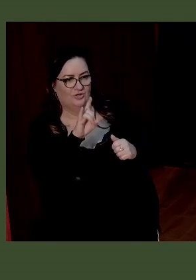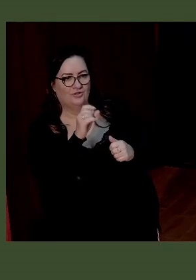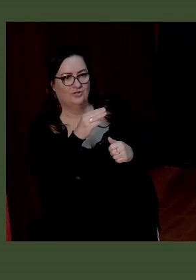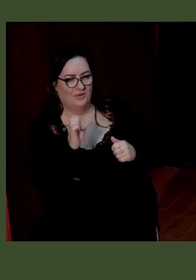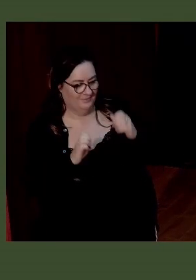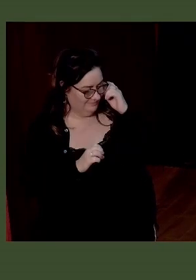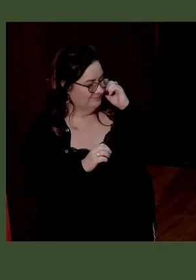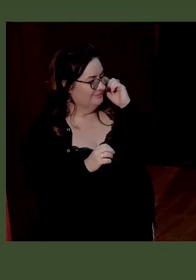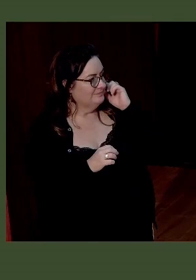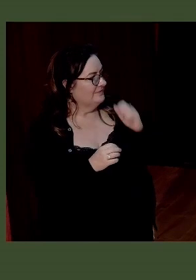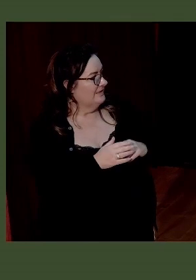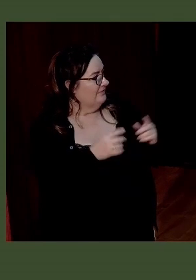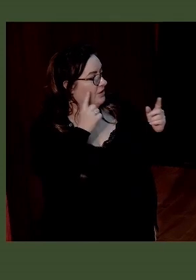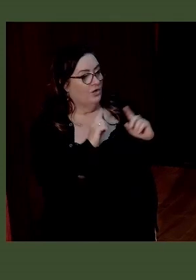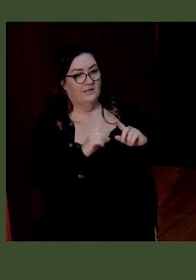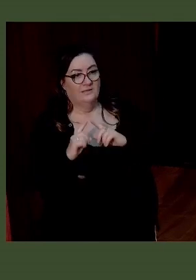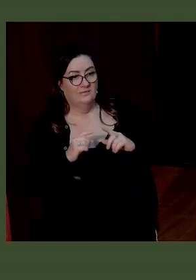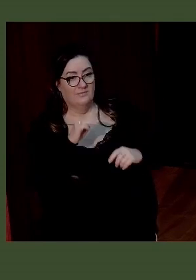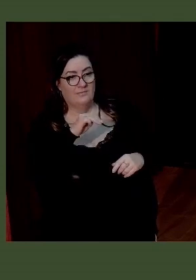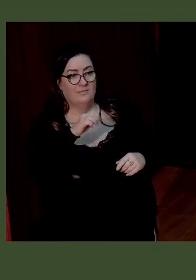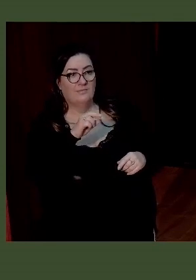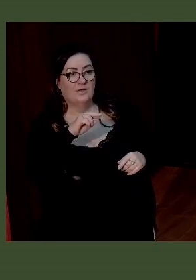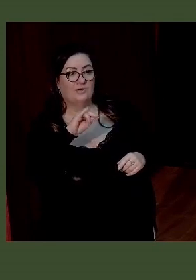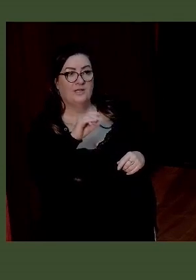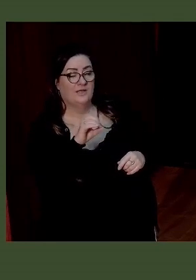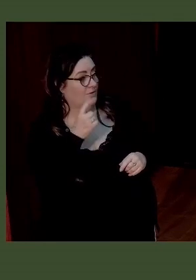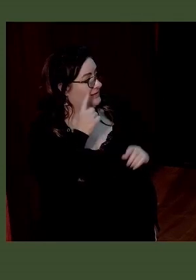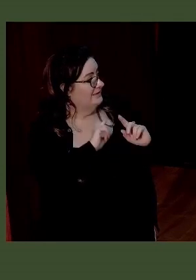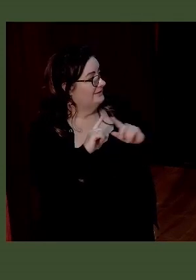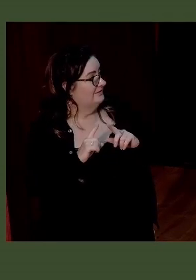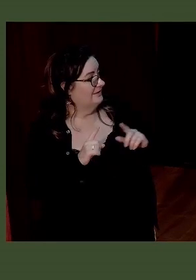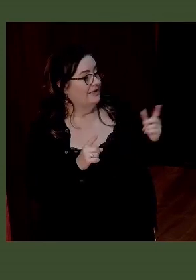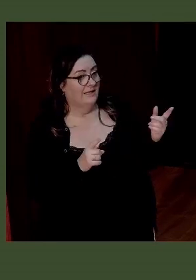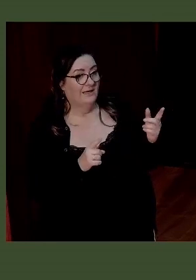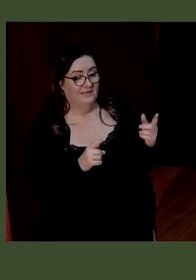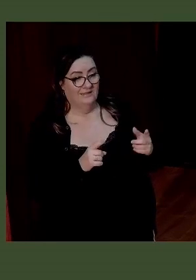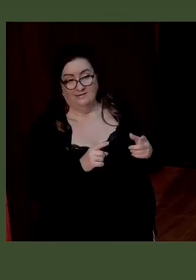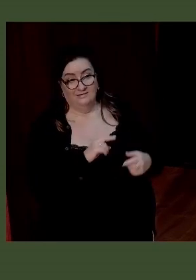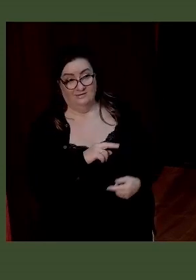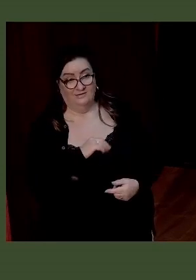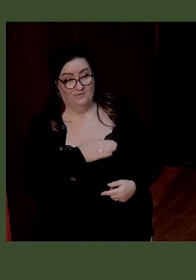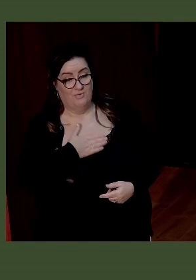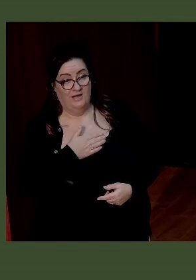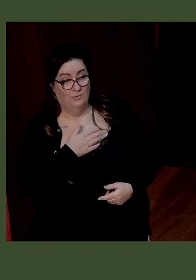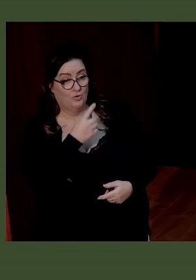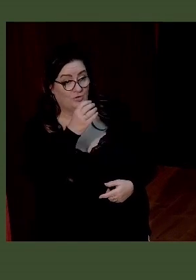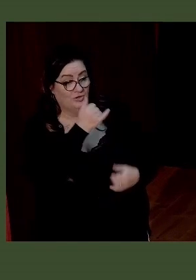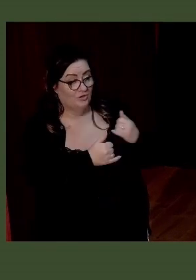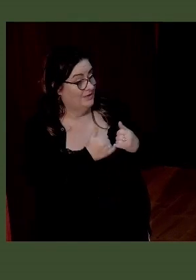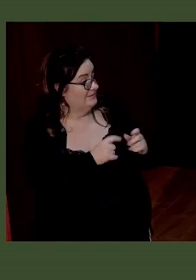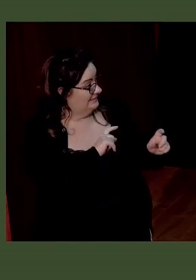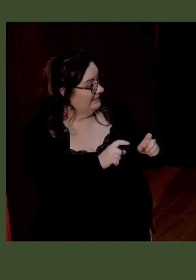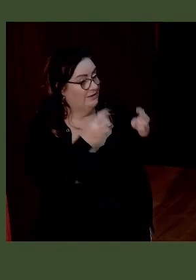If you look at the range of housing that you find in Merino, it's not surprising that 100 years later, that they are still